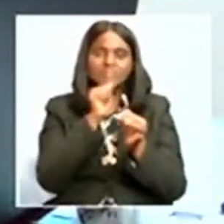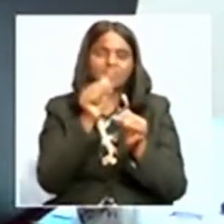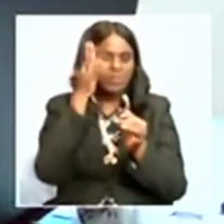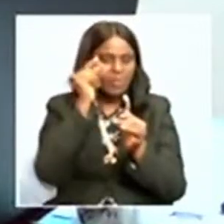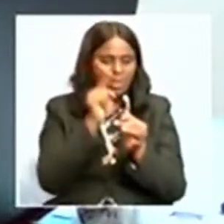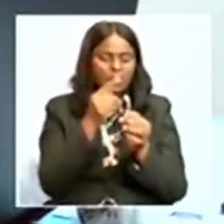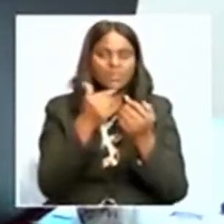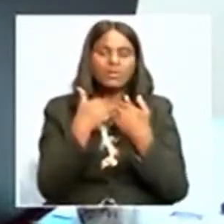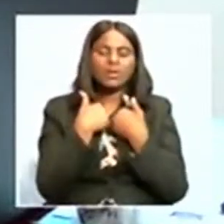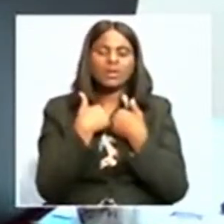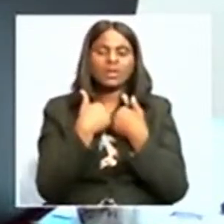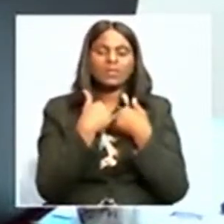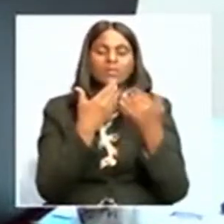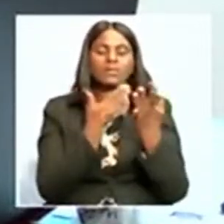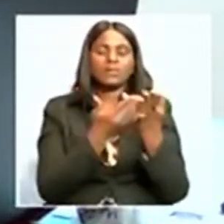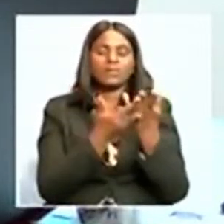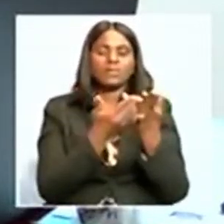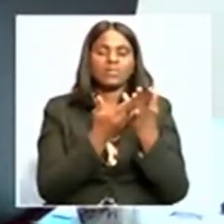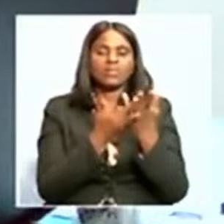have this